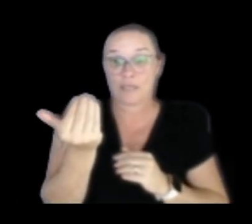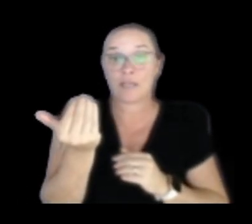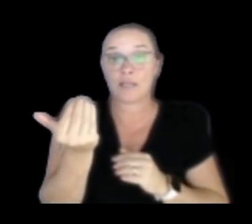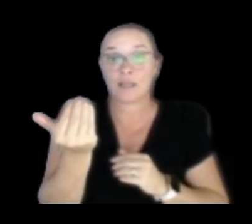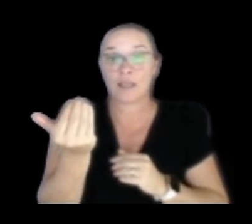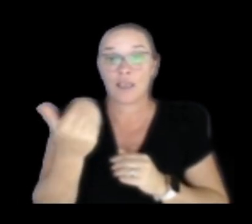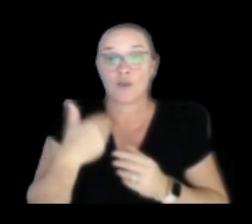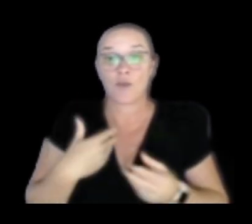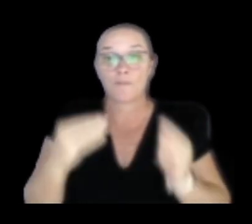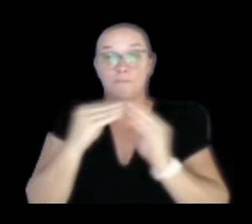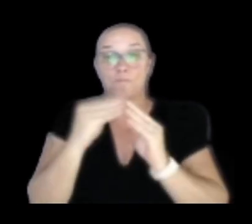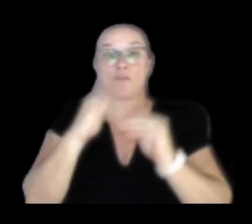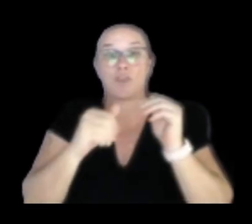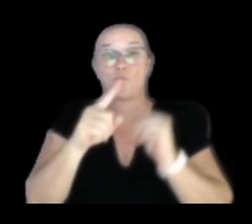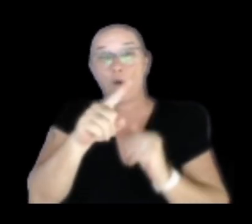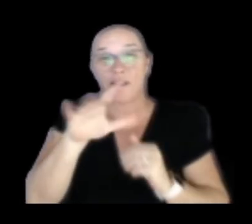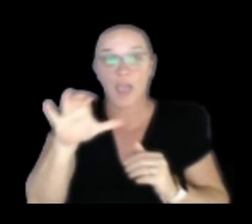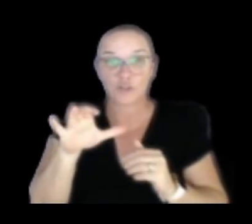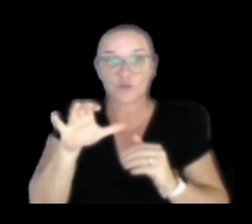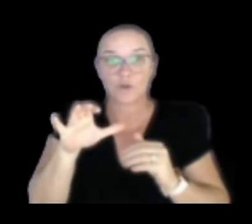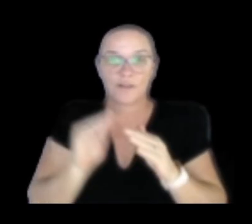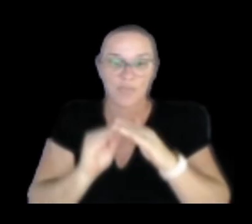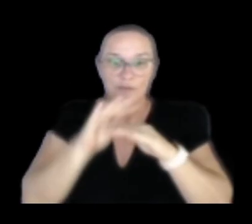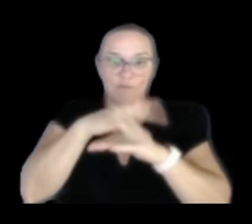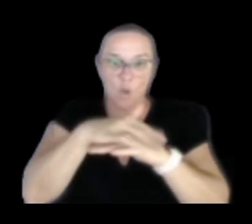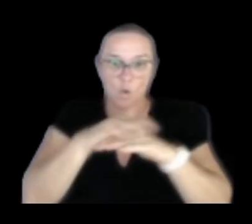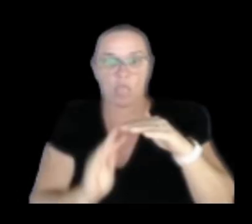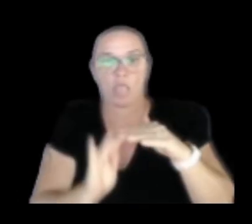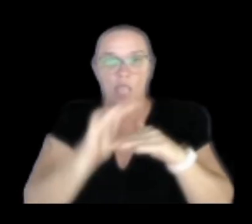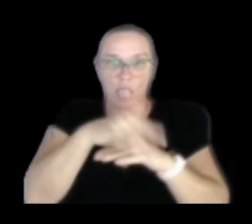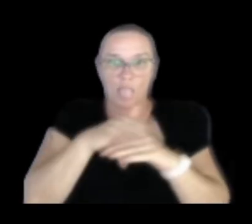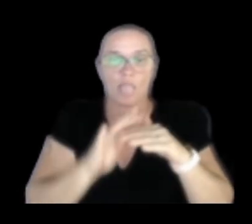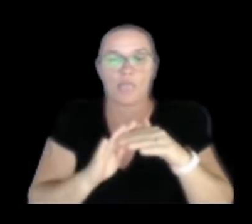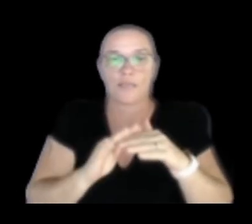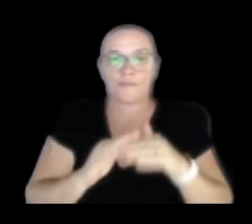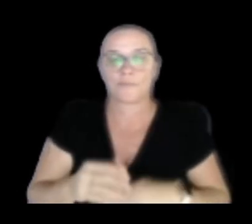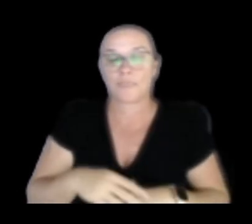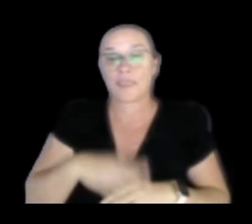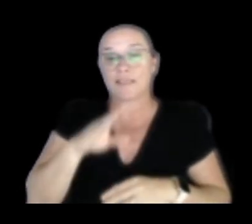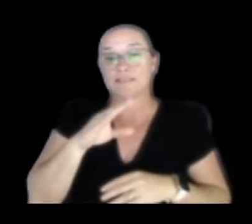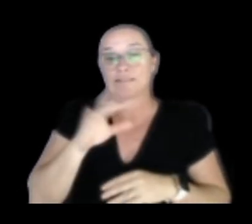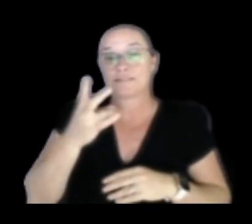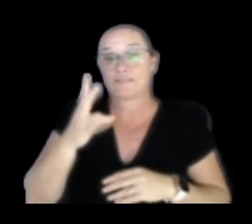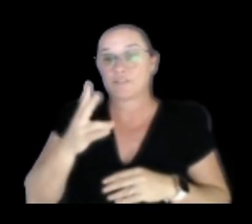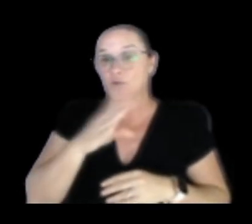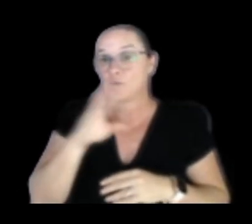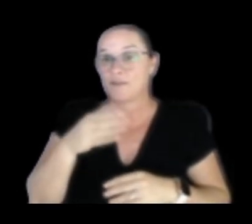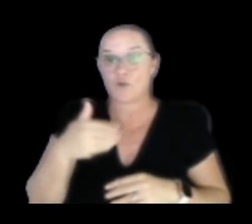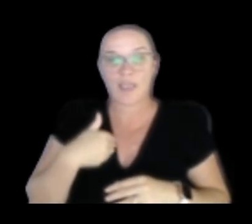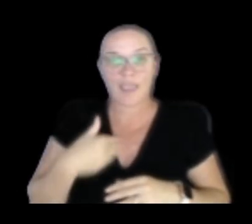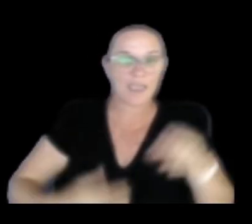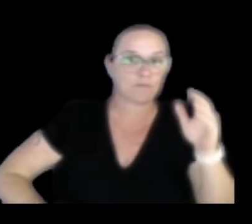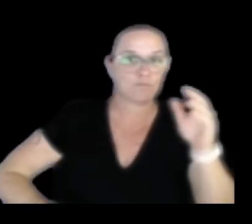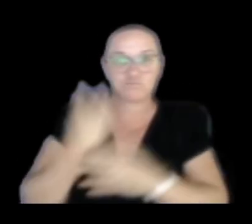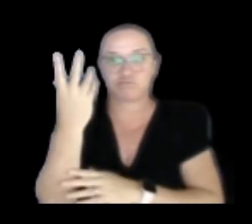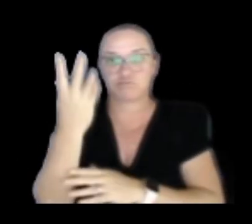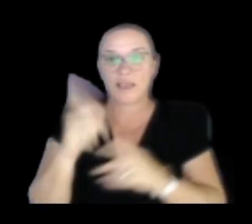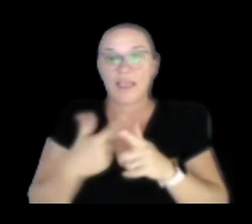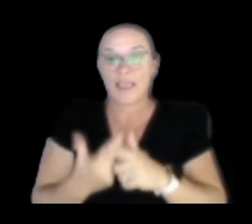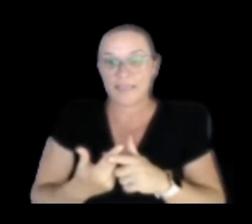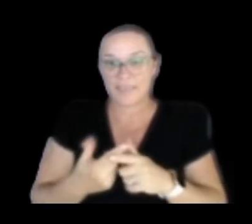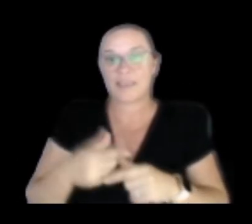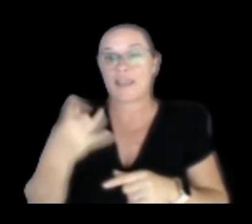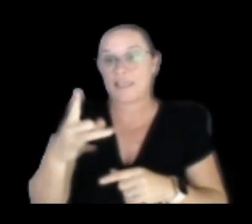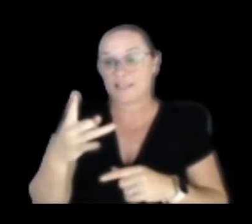gas pistoning cycles. And in episode 17, we never had the high fountains. Episode 18, we had a prolonged